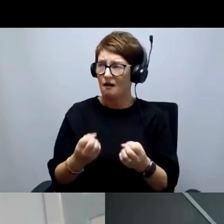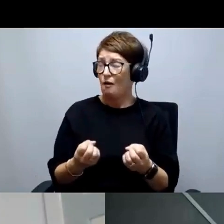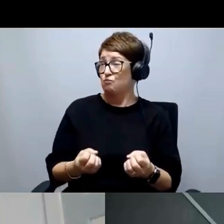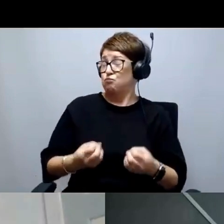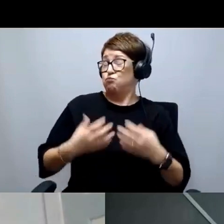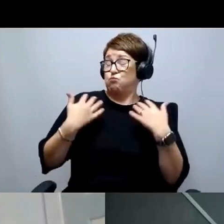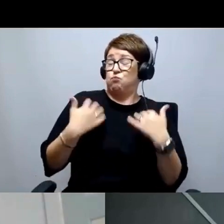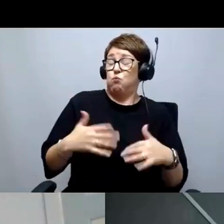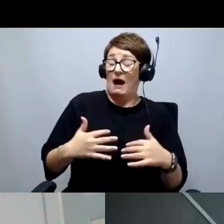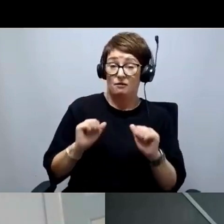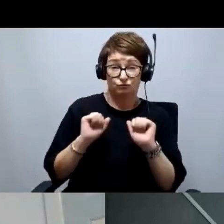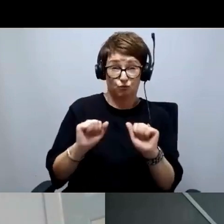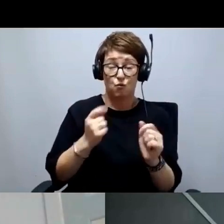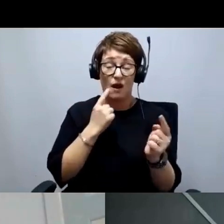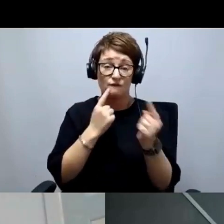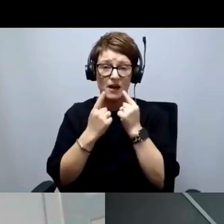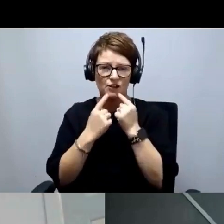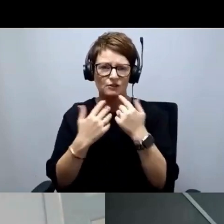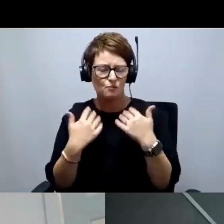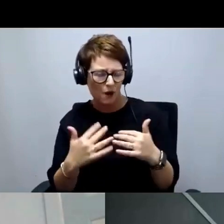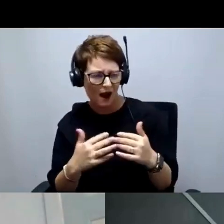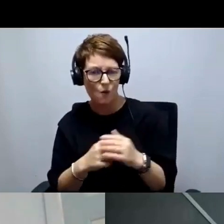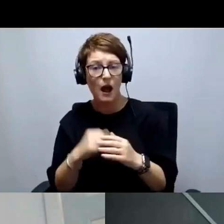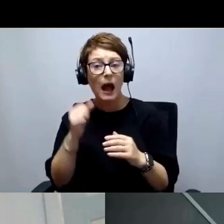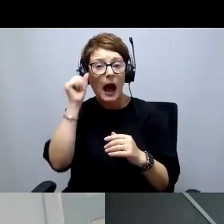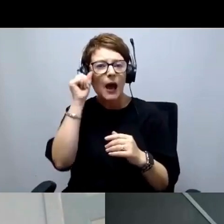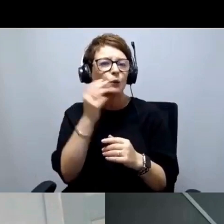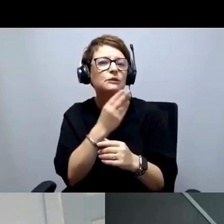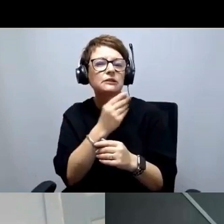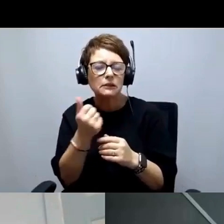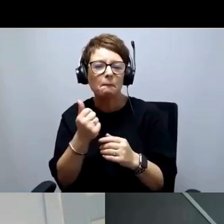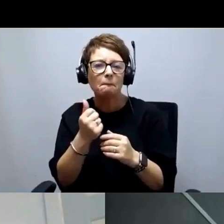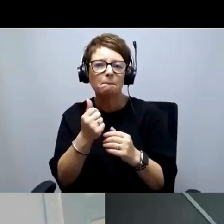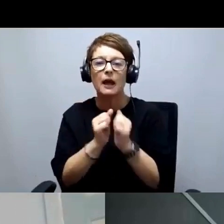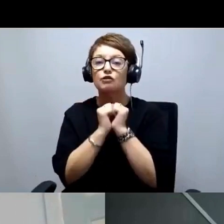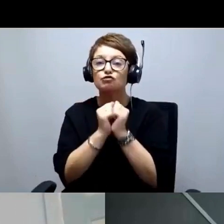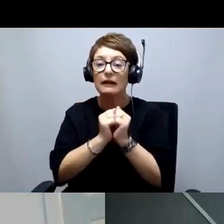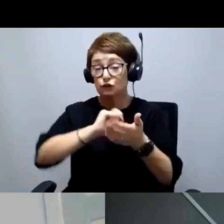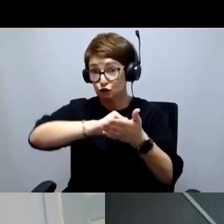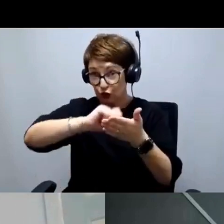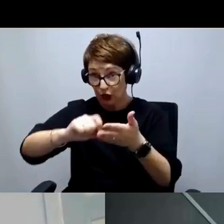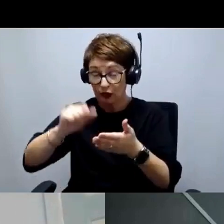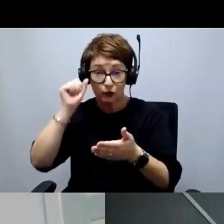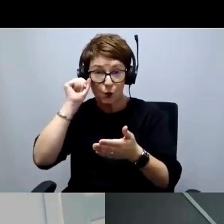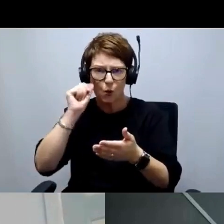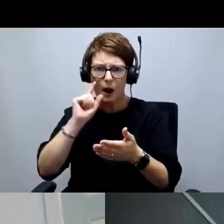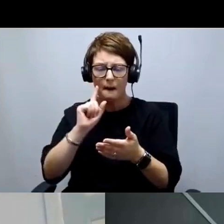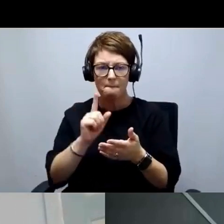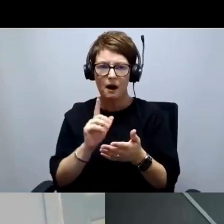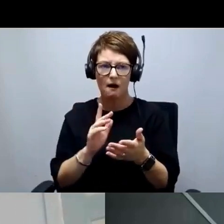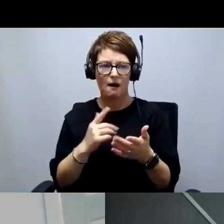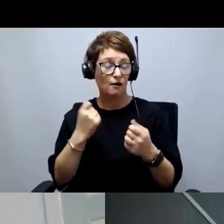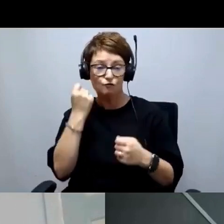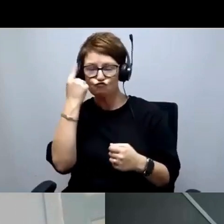of the information there. I did know a little bit about the gratitude journaling, but I didn't realise that contradiction